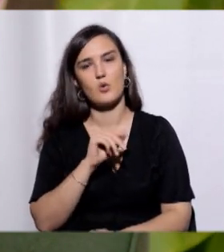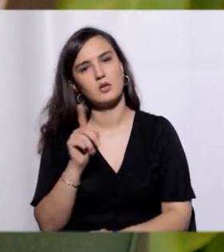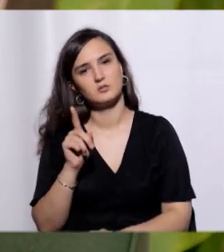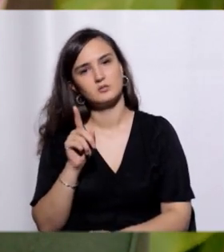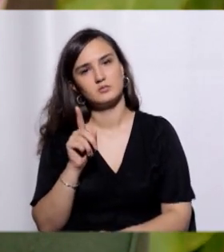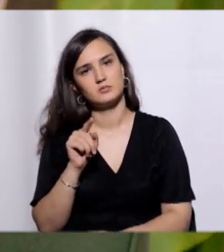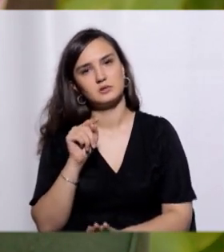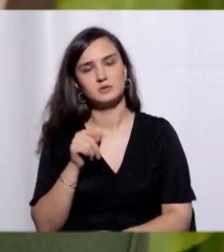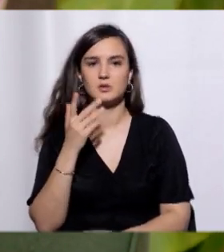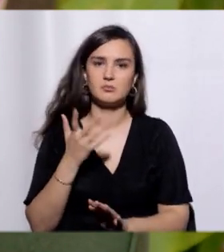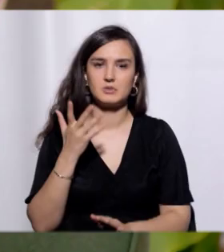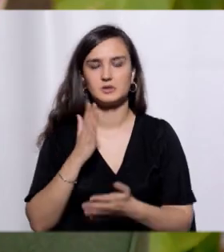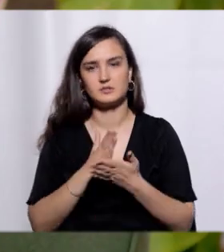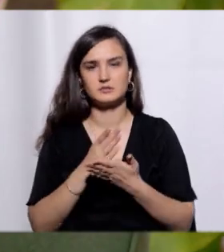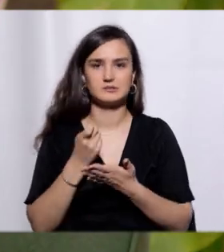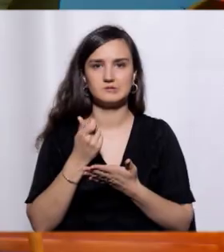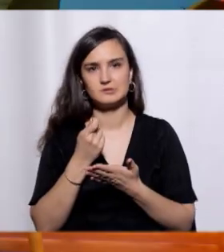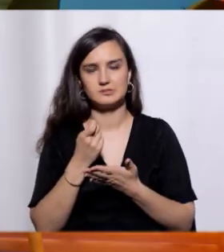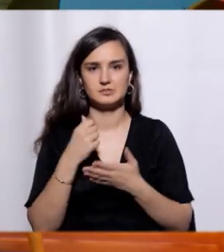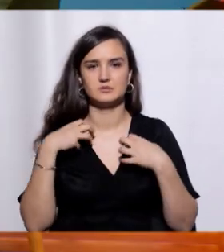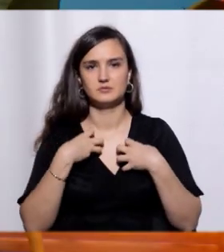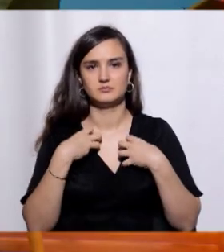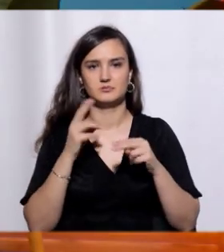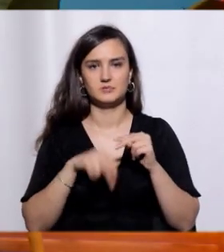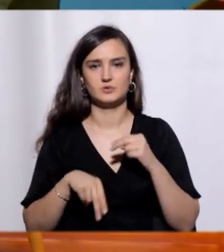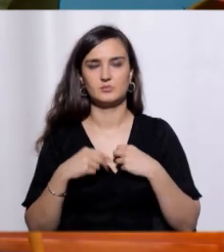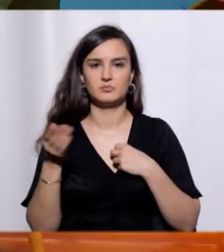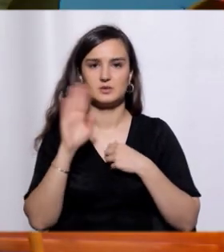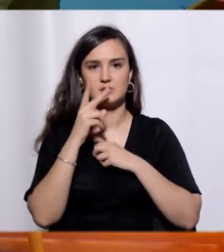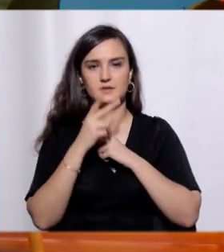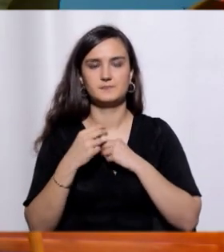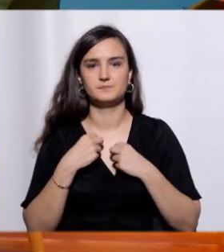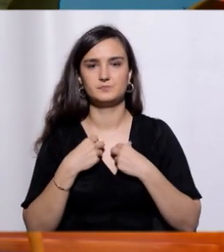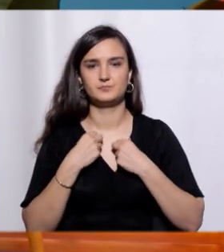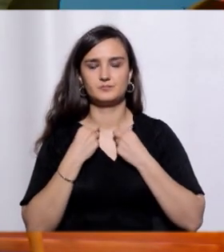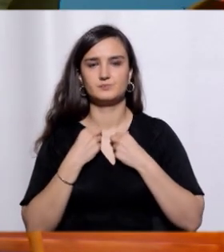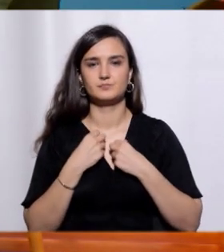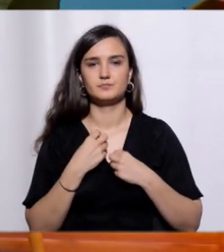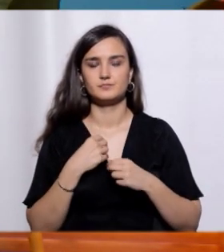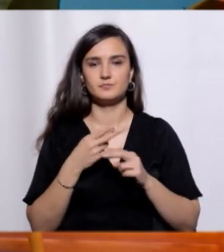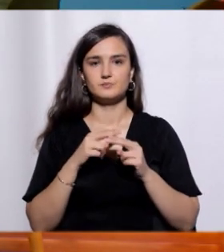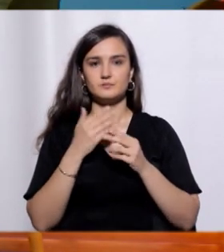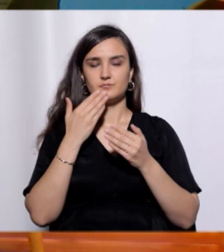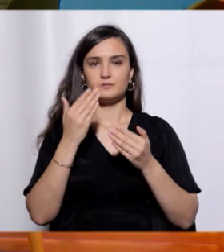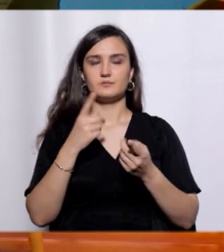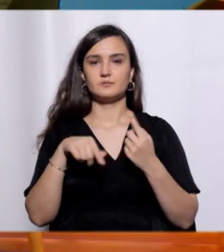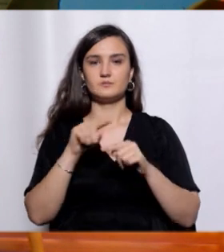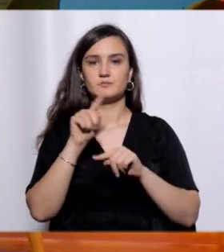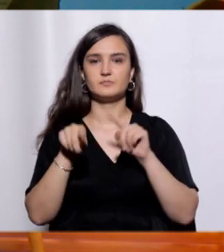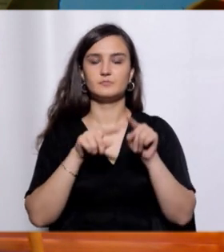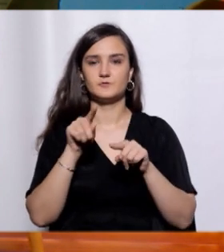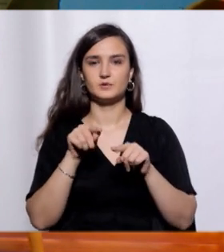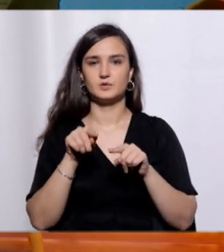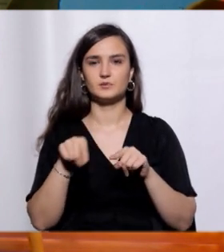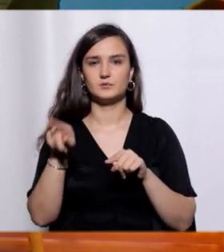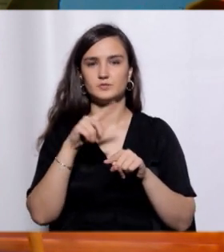Or it might have a bit of a sad ending? Let's see. I think we should ask the audience that question.